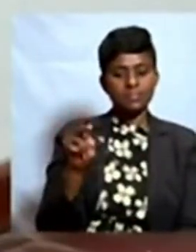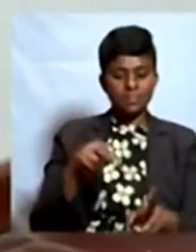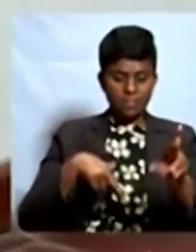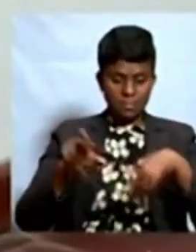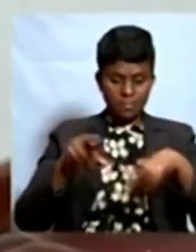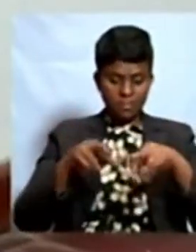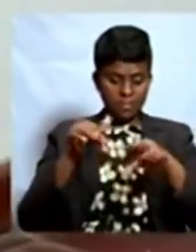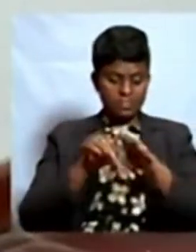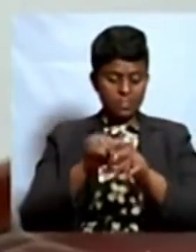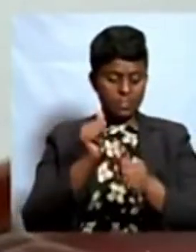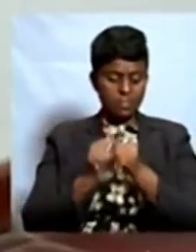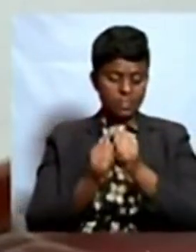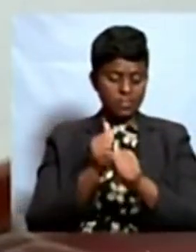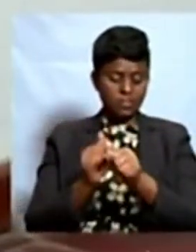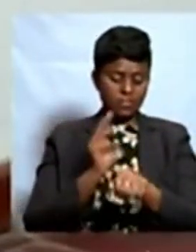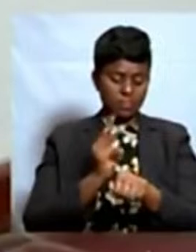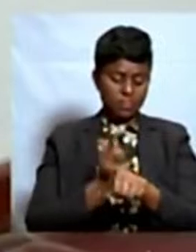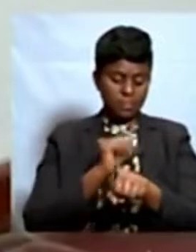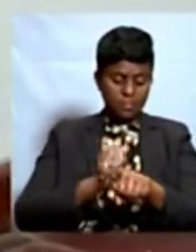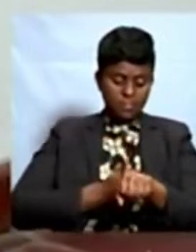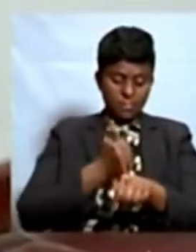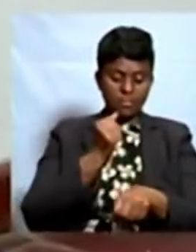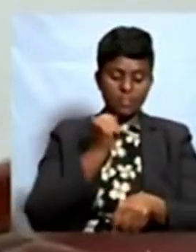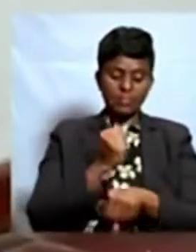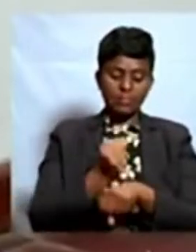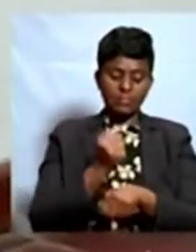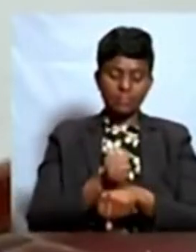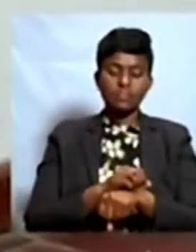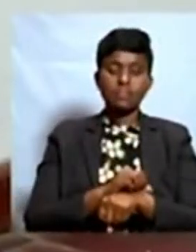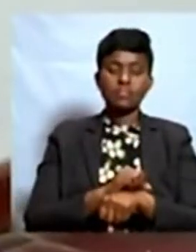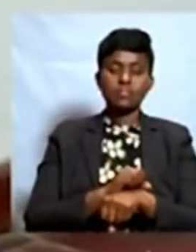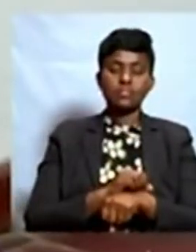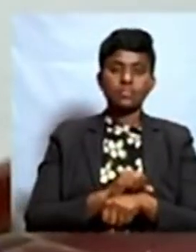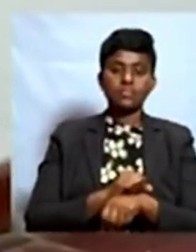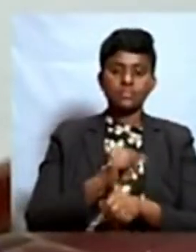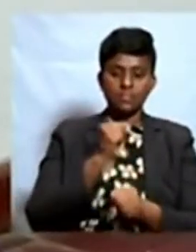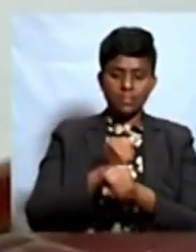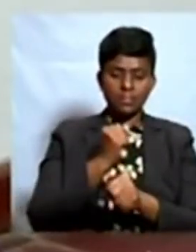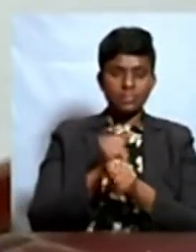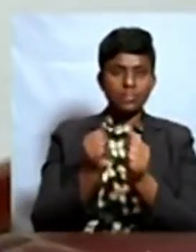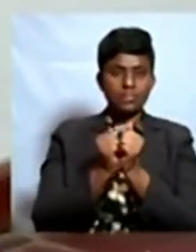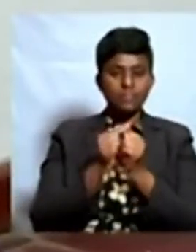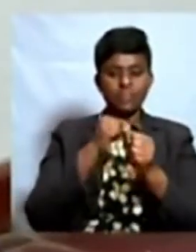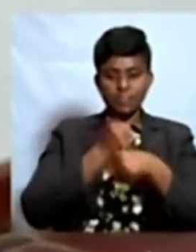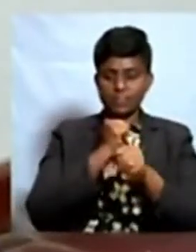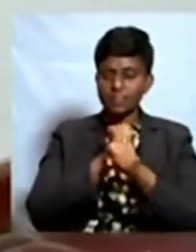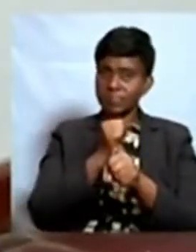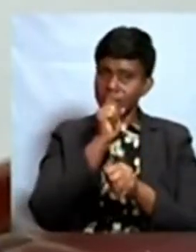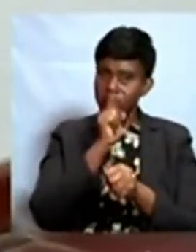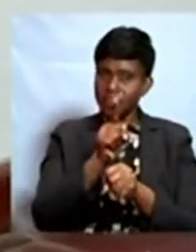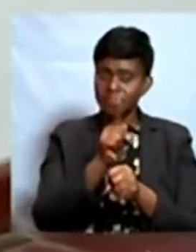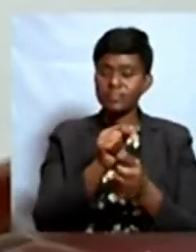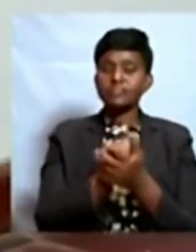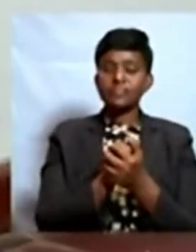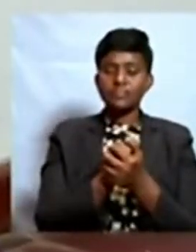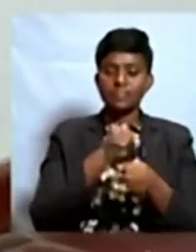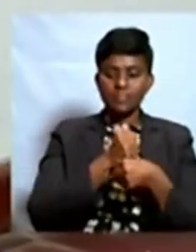we mutually work together to ensure